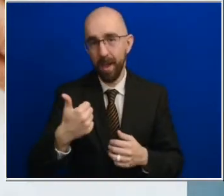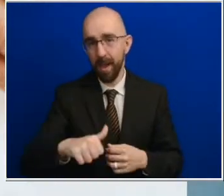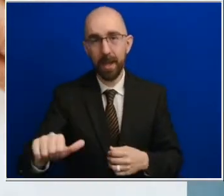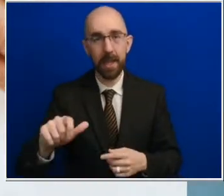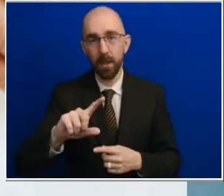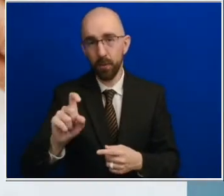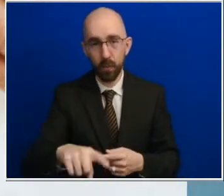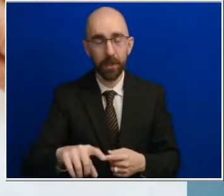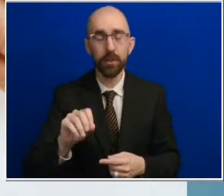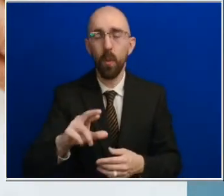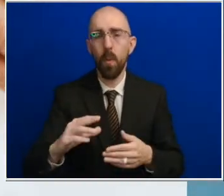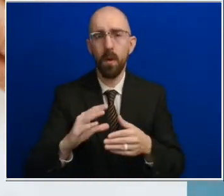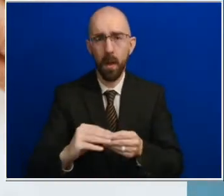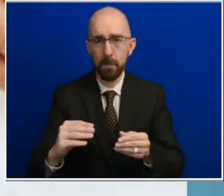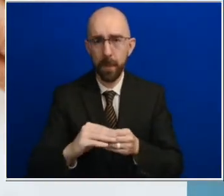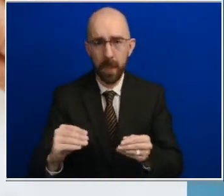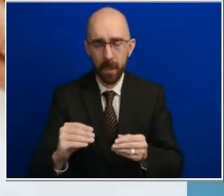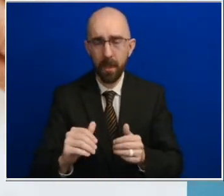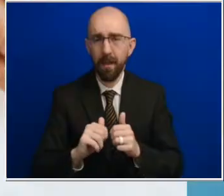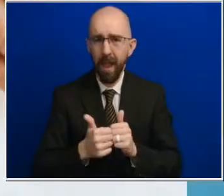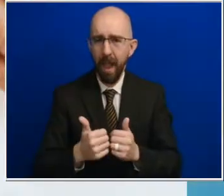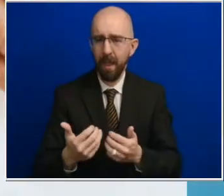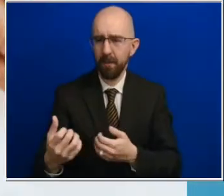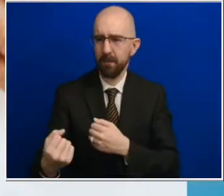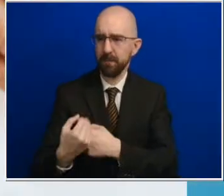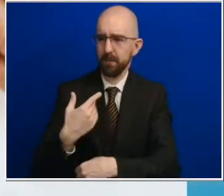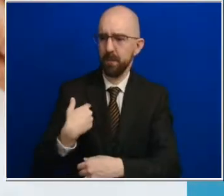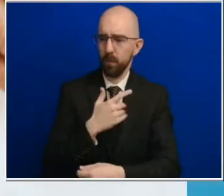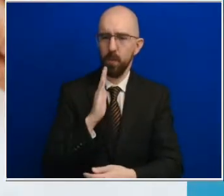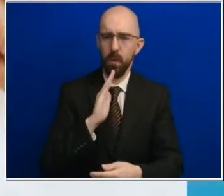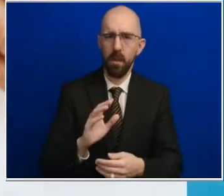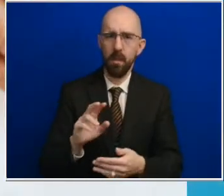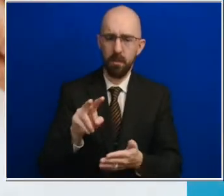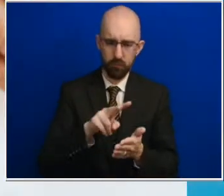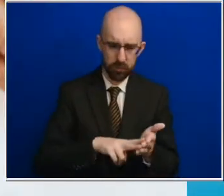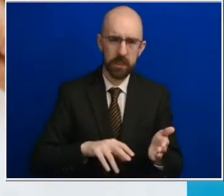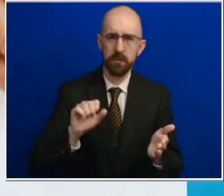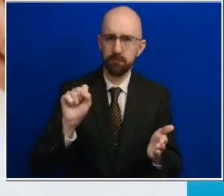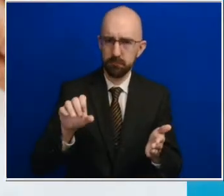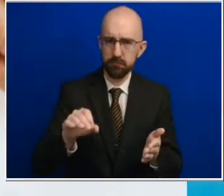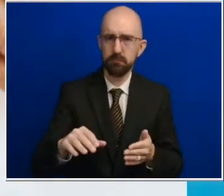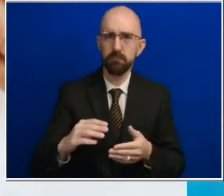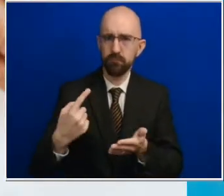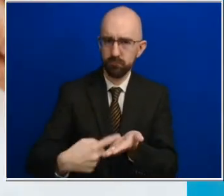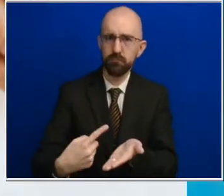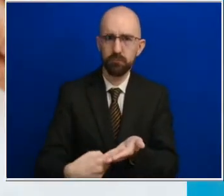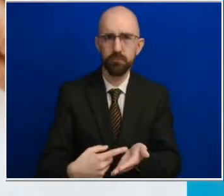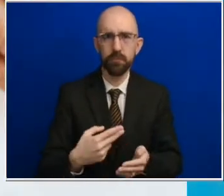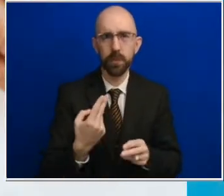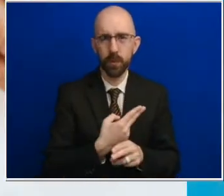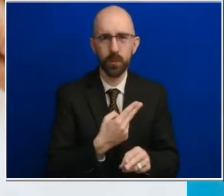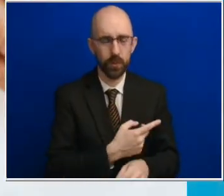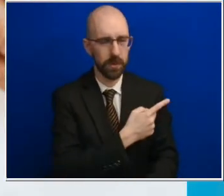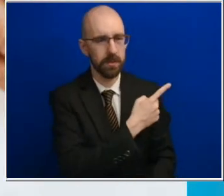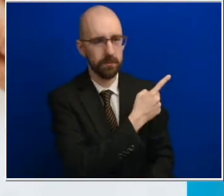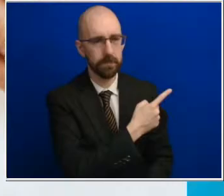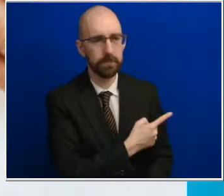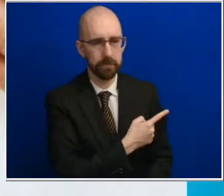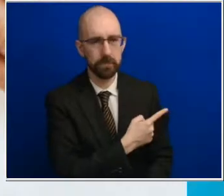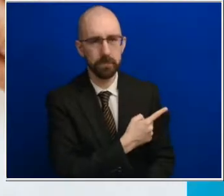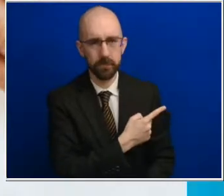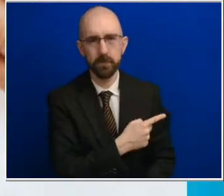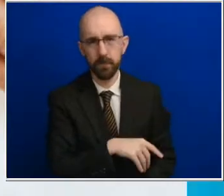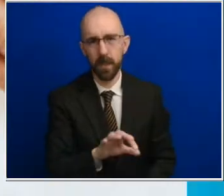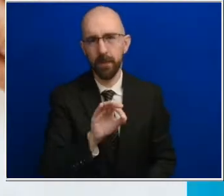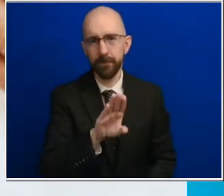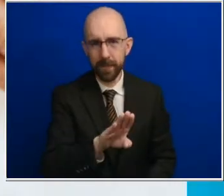or comments that you would like us to read out loud during the show, just share them with us. You can connect with us in real time by using the